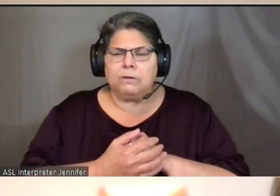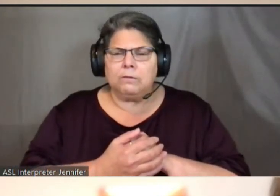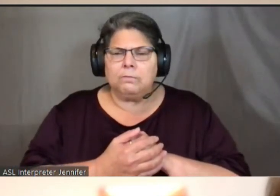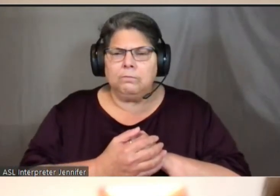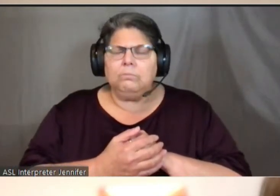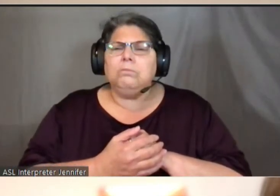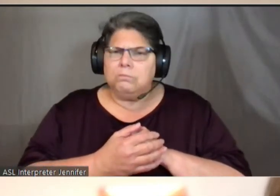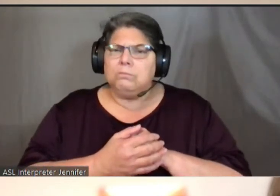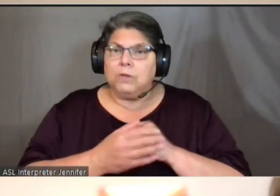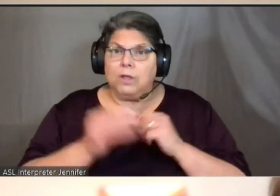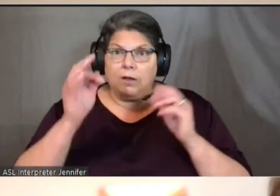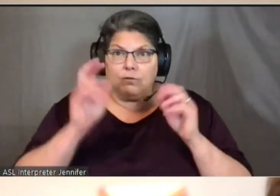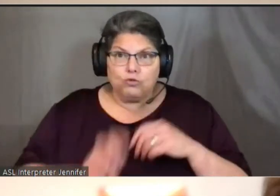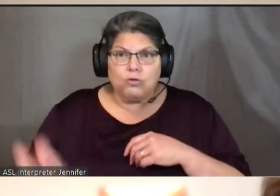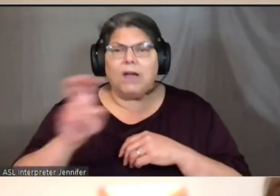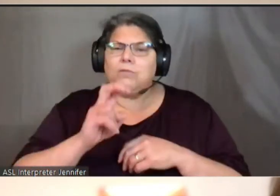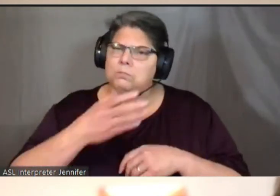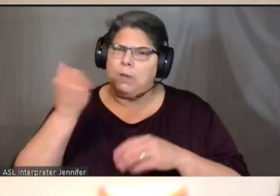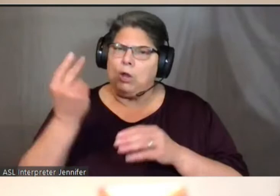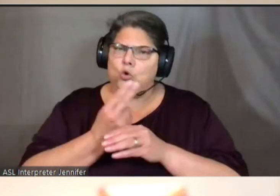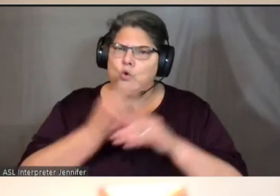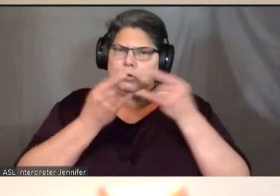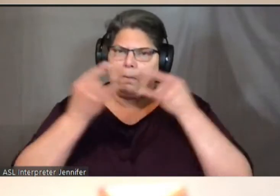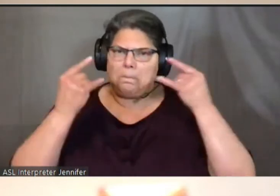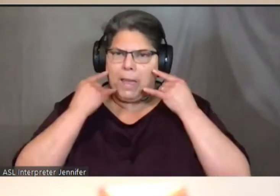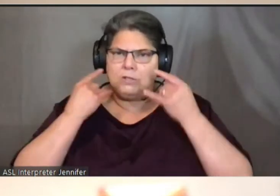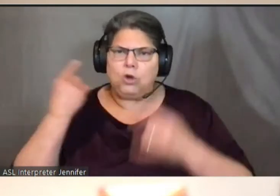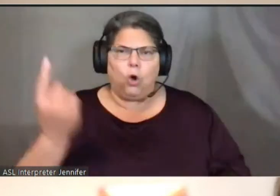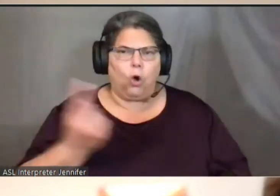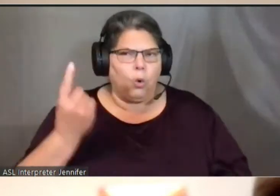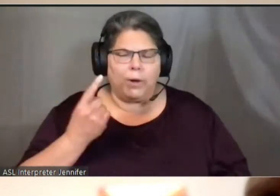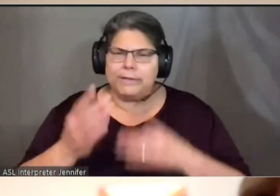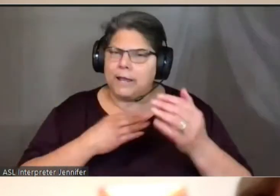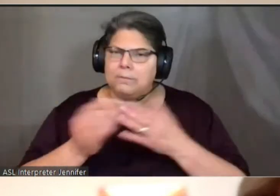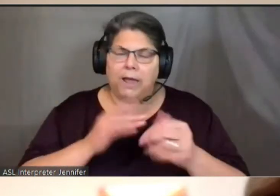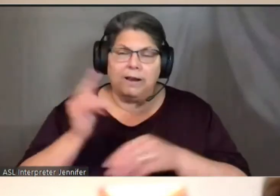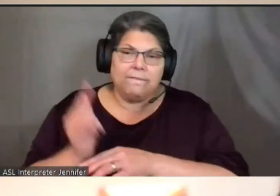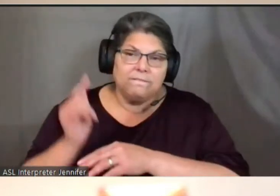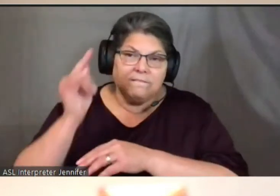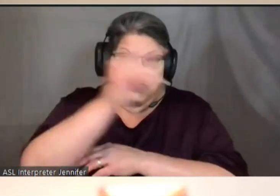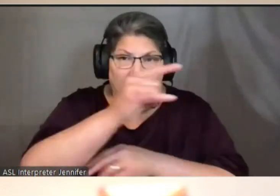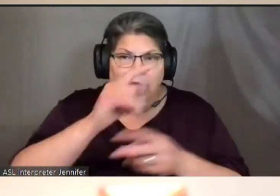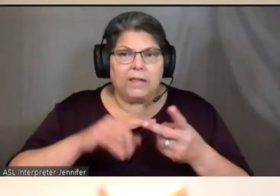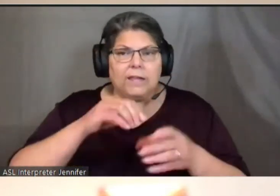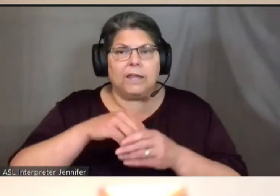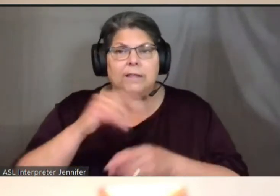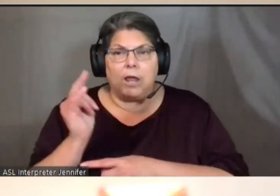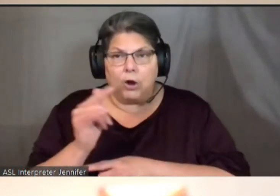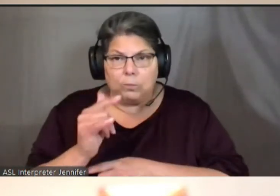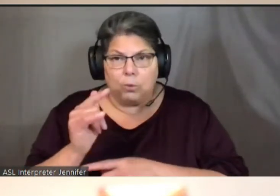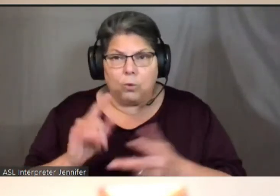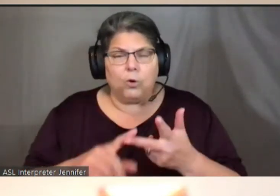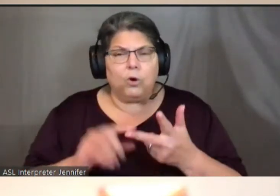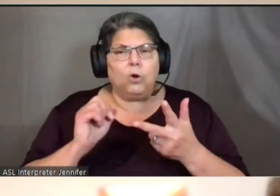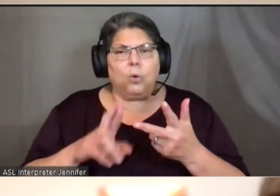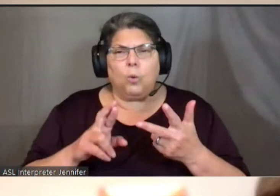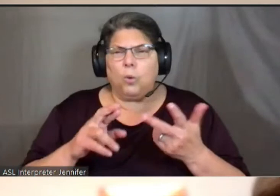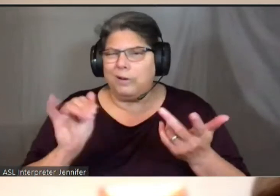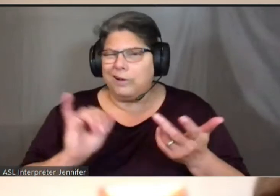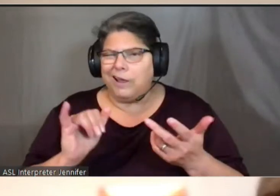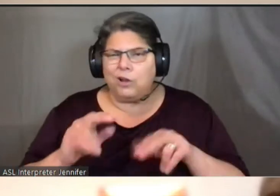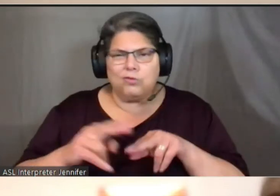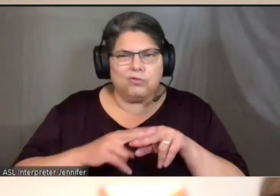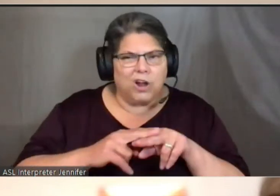with masks always, whether in the air or airports or travel hubs such as railway